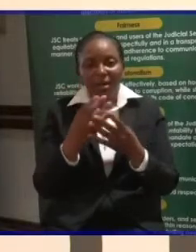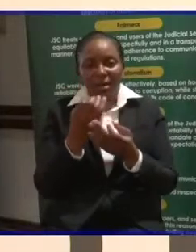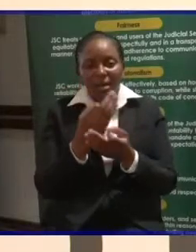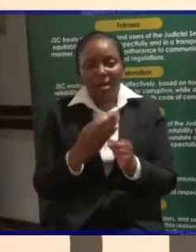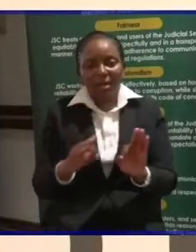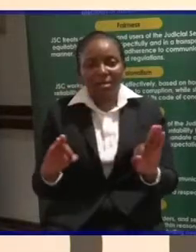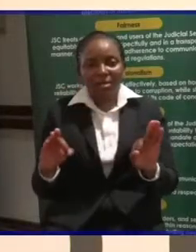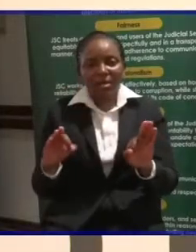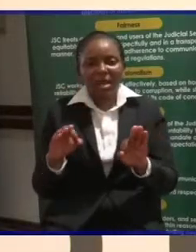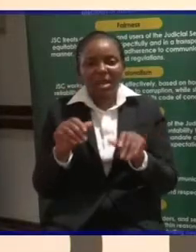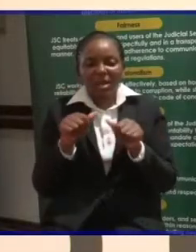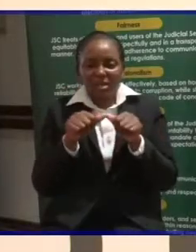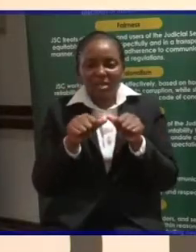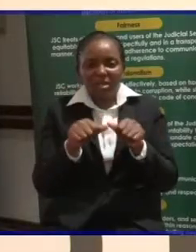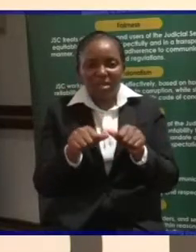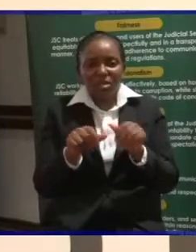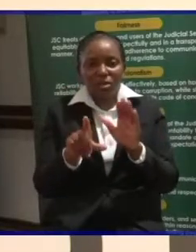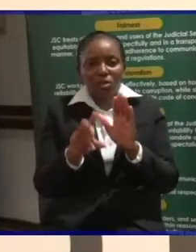and procedure?